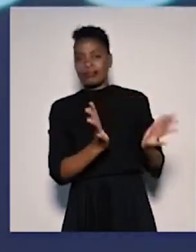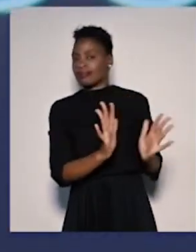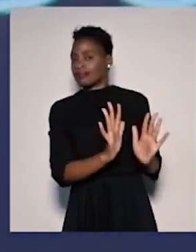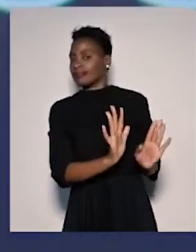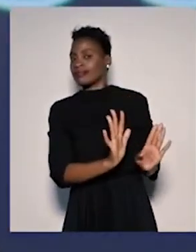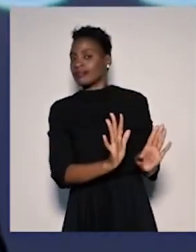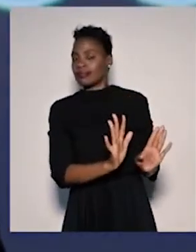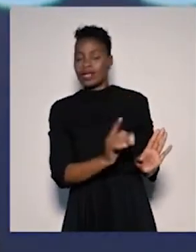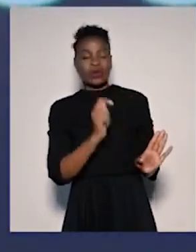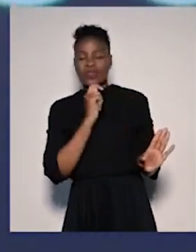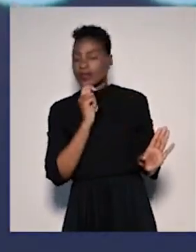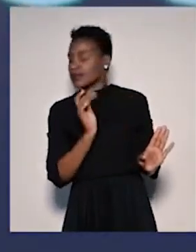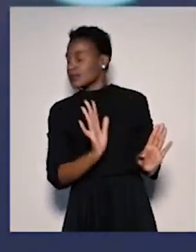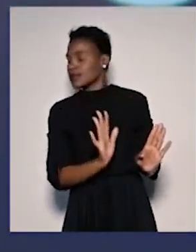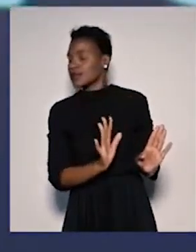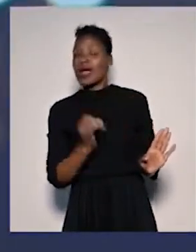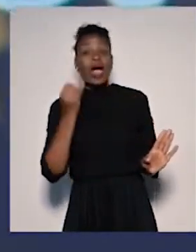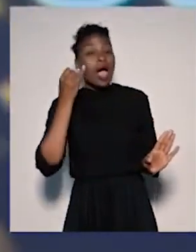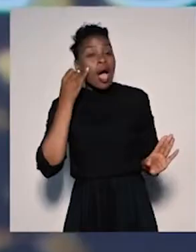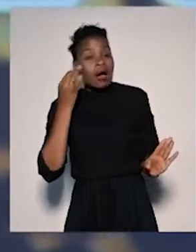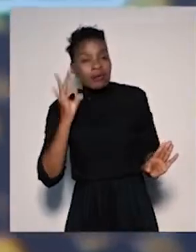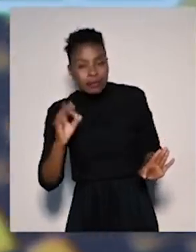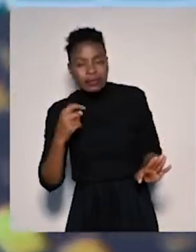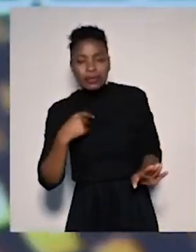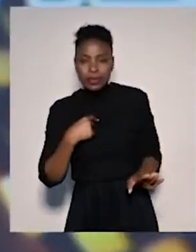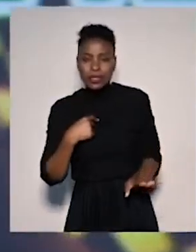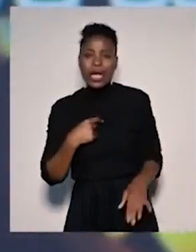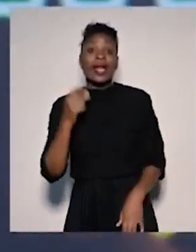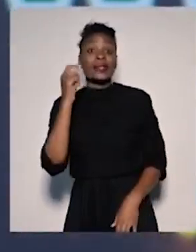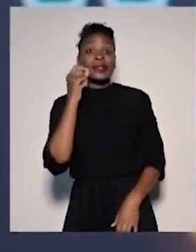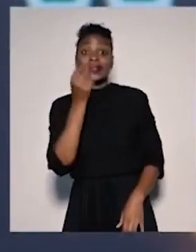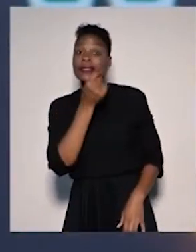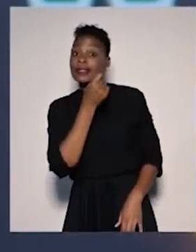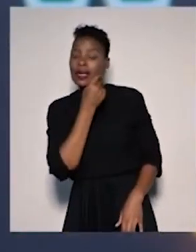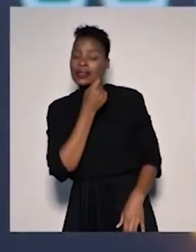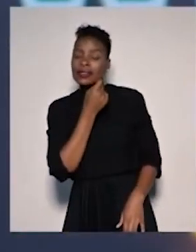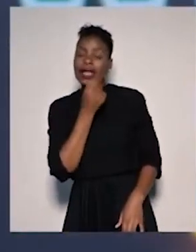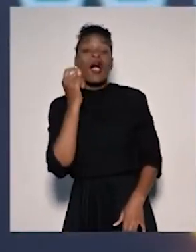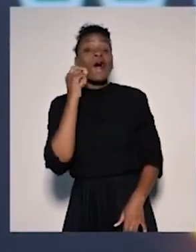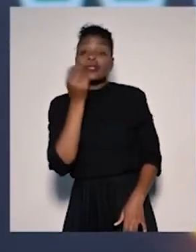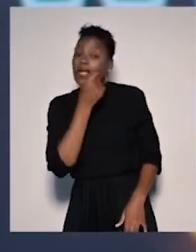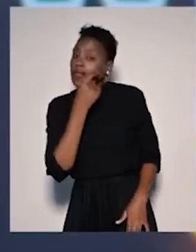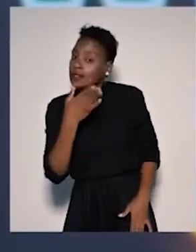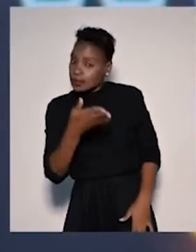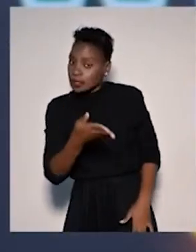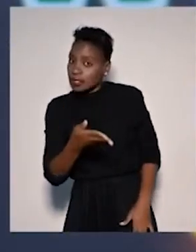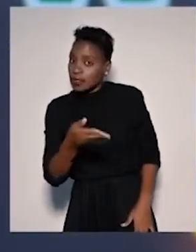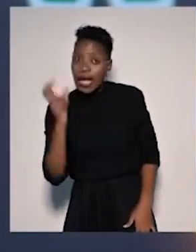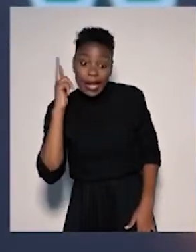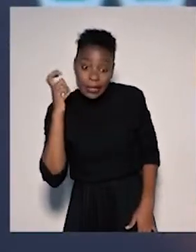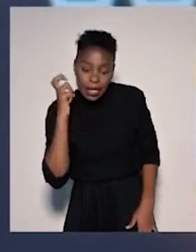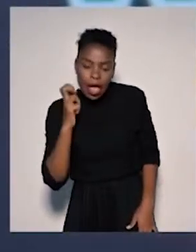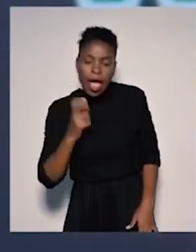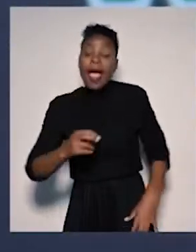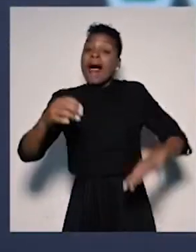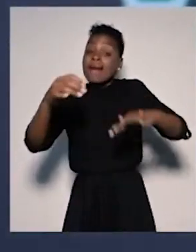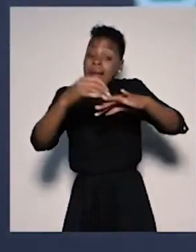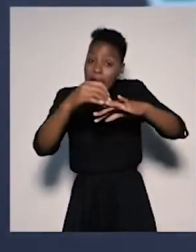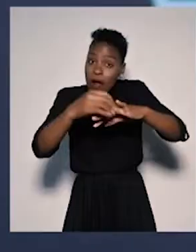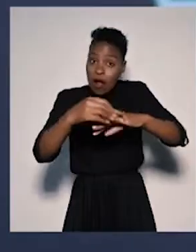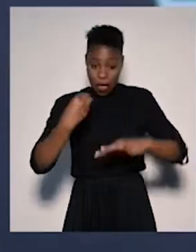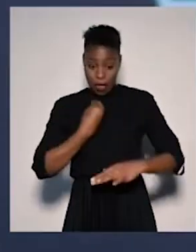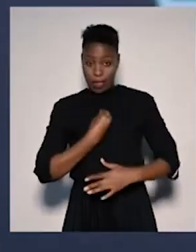Bible. Don't use it. If I was to suggest to you young people, I'd say this. Marry when you are